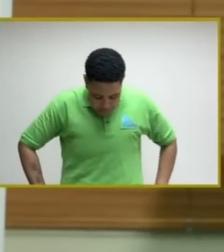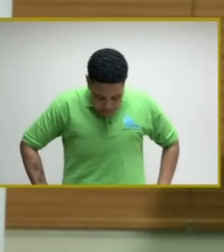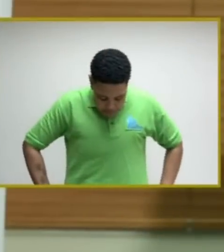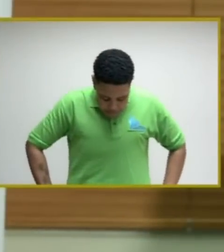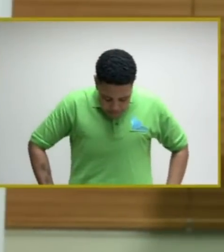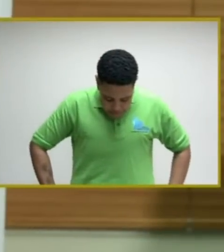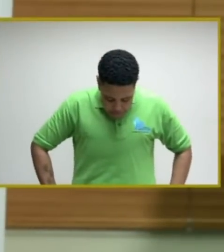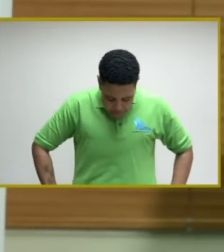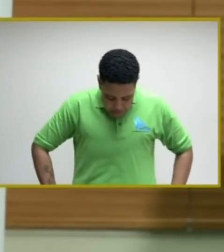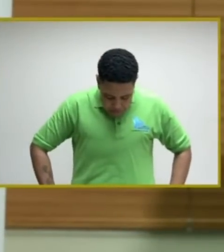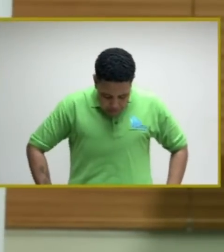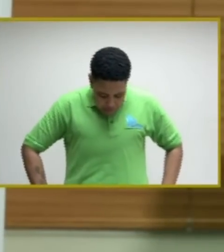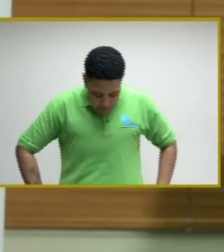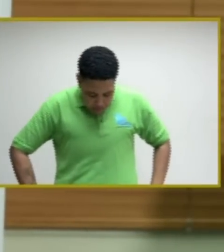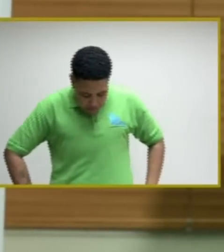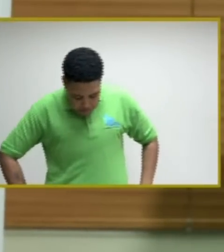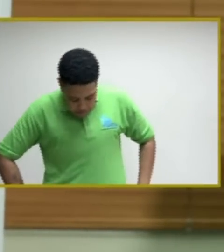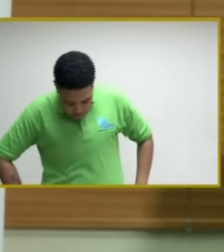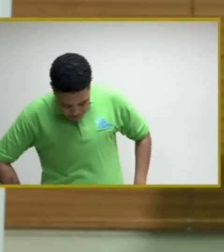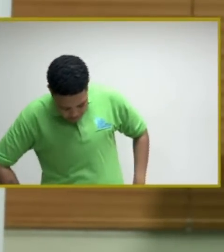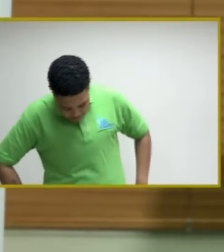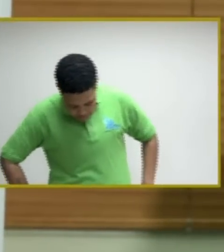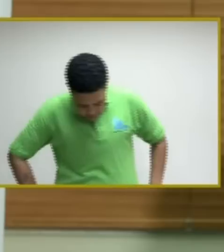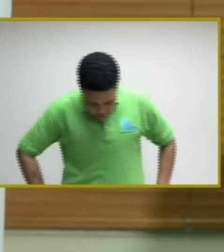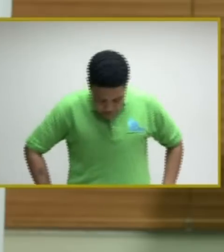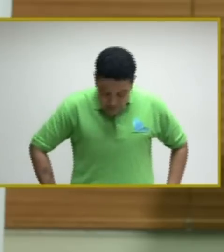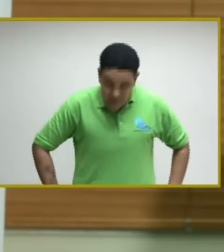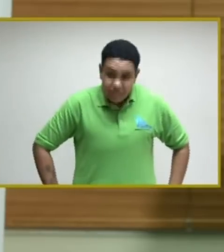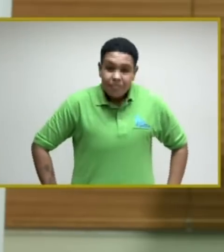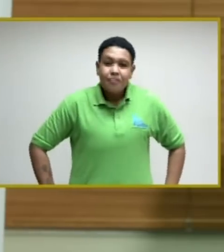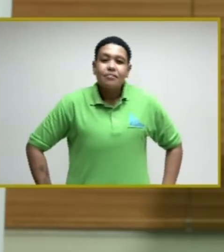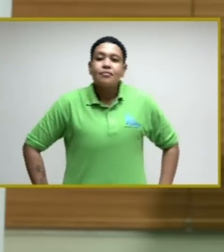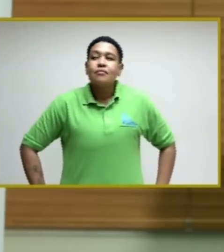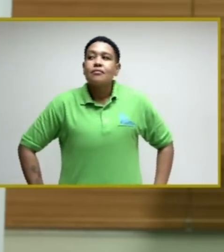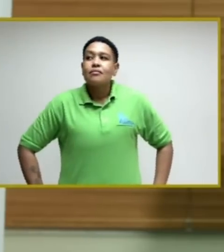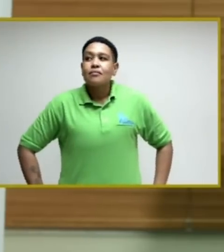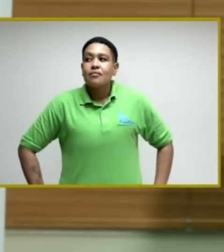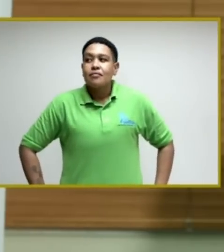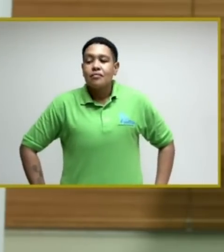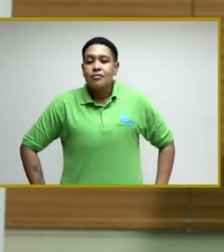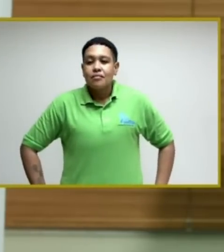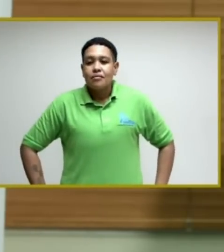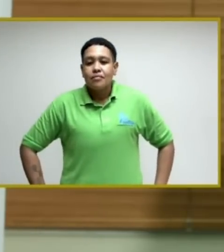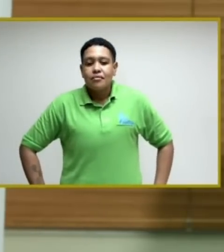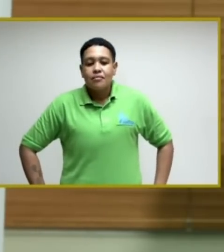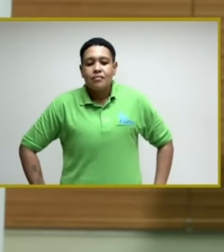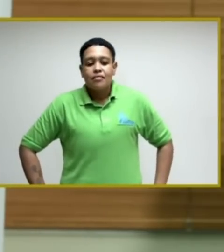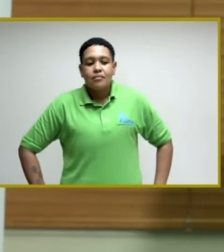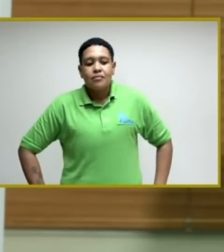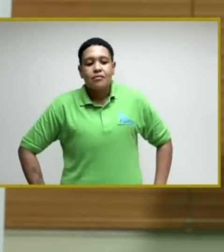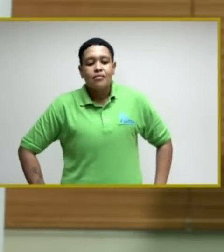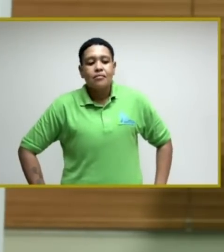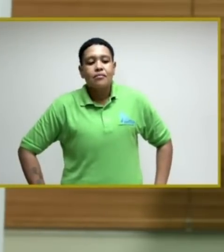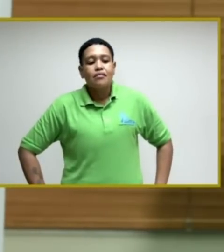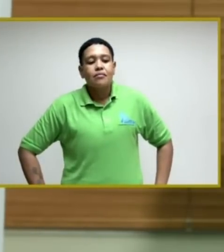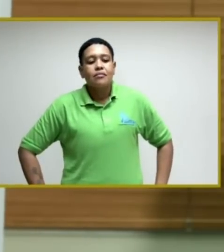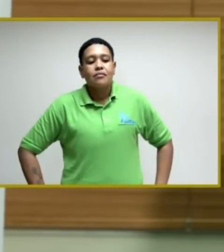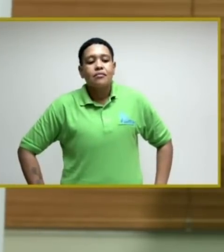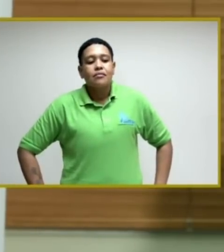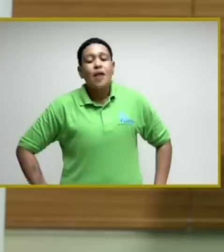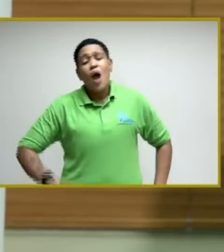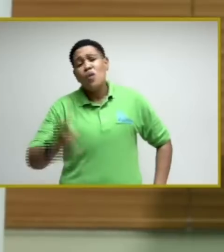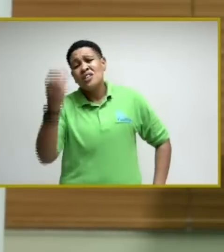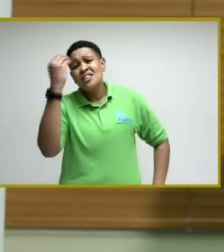we as leaders also have a responsibility to provide comfort, to provide some